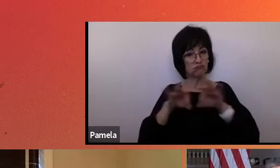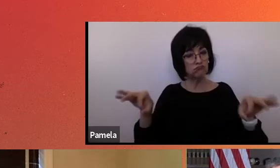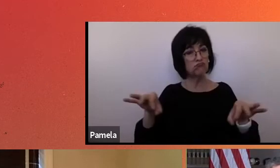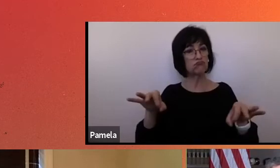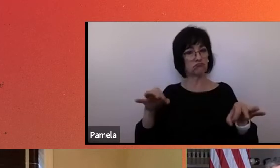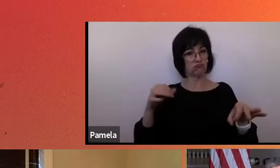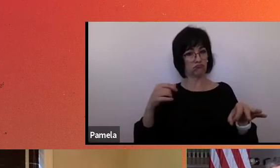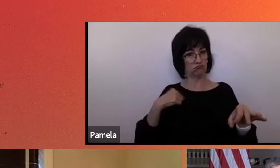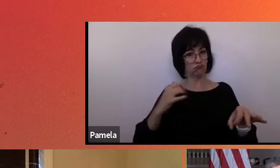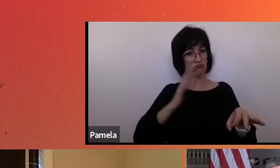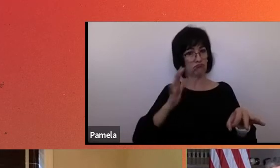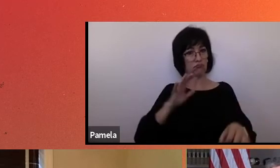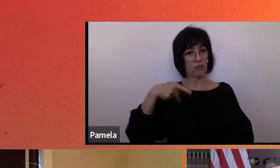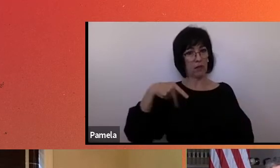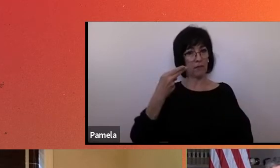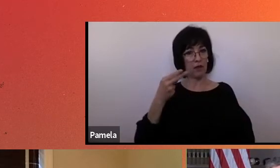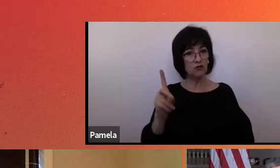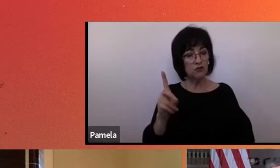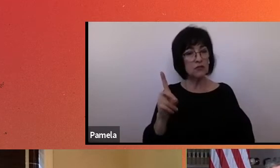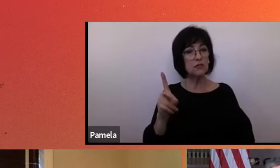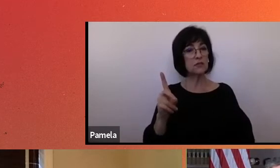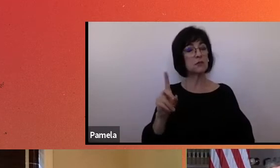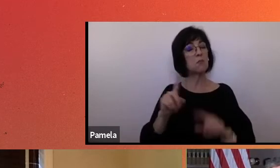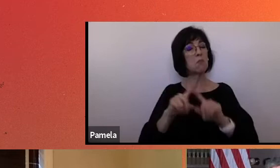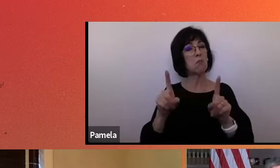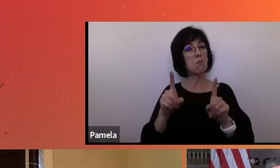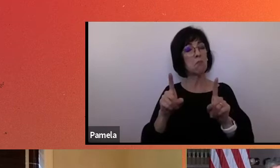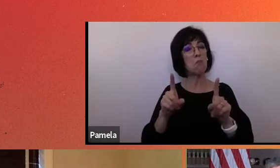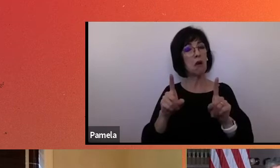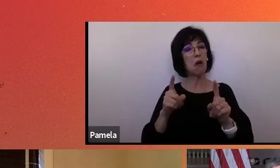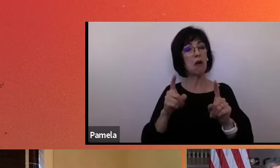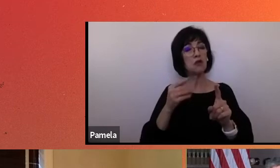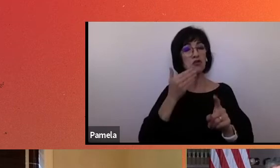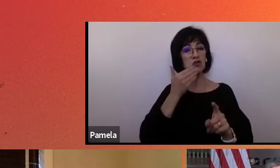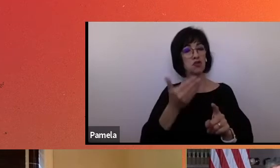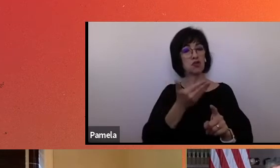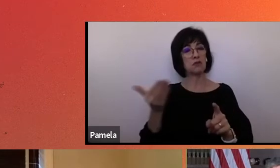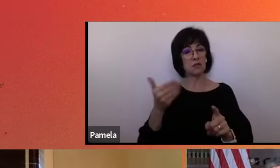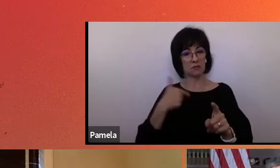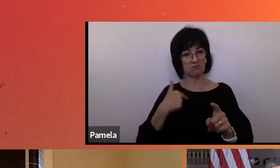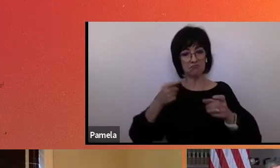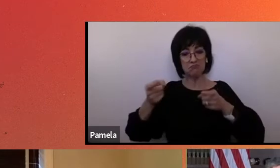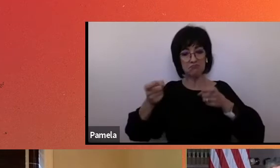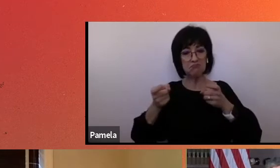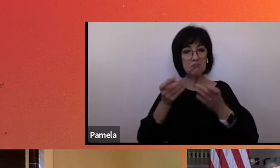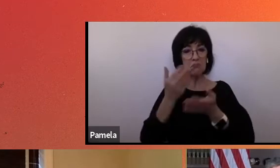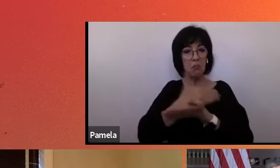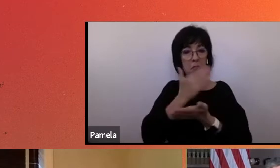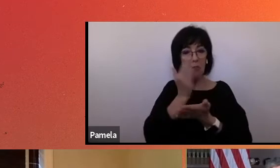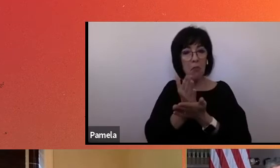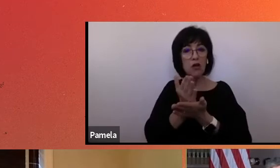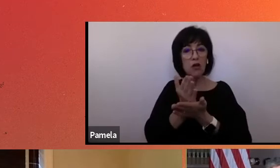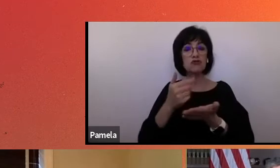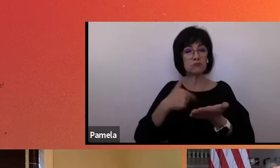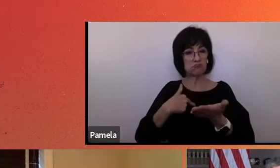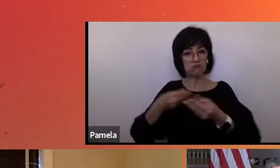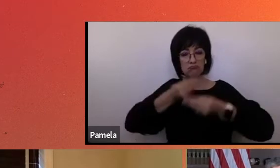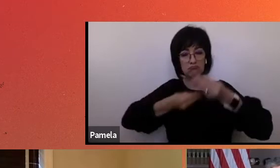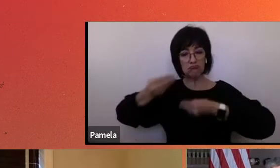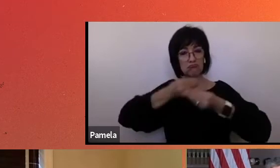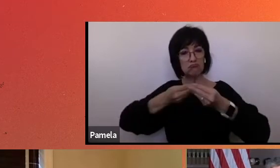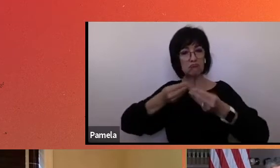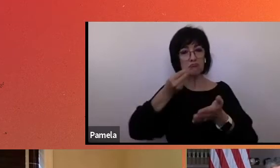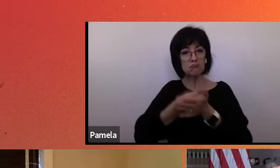forth. Fortunately, I learned how to manage my pennies so that they could help us to survive. But there were quite a